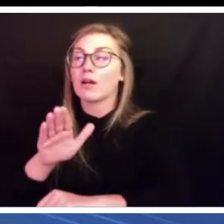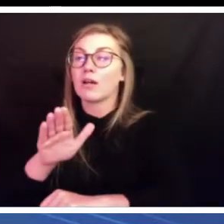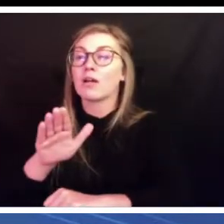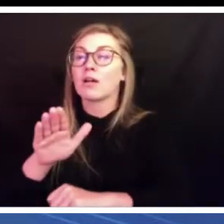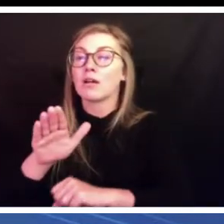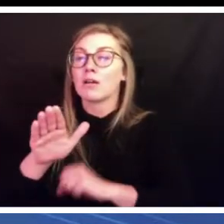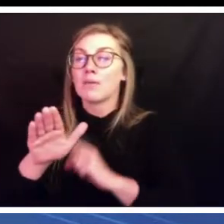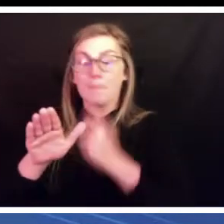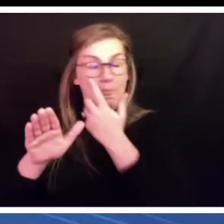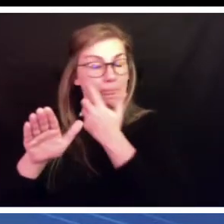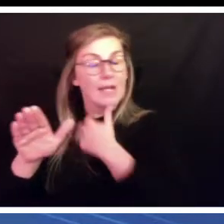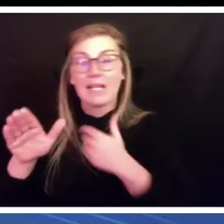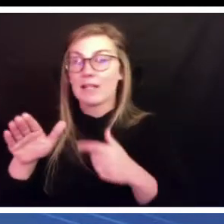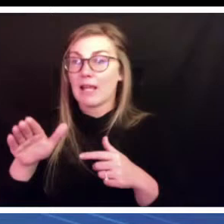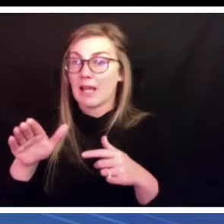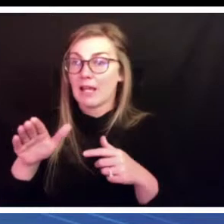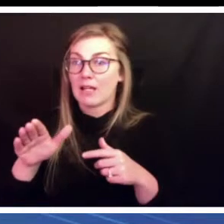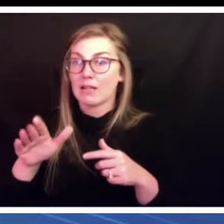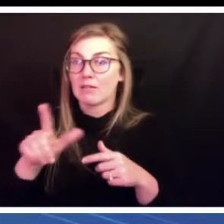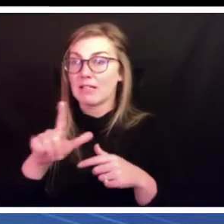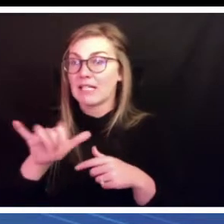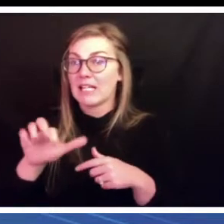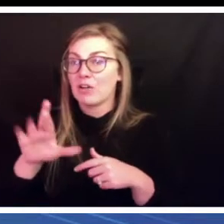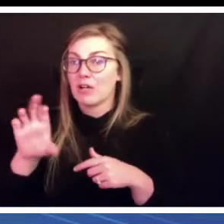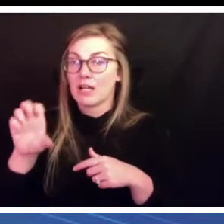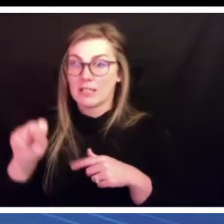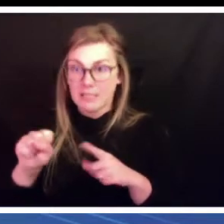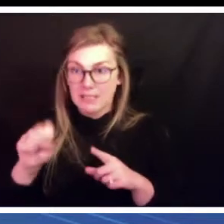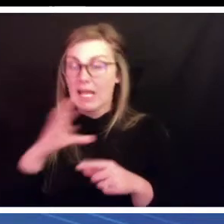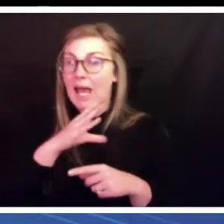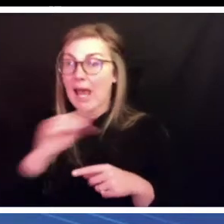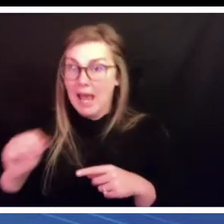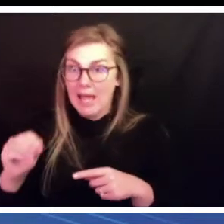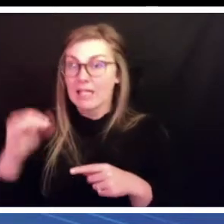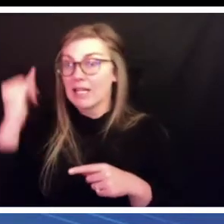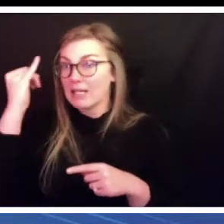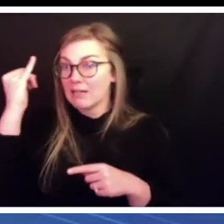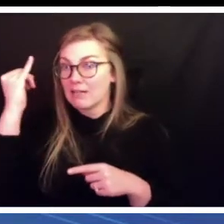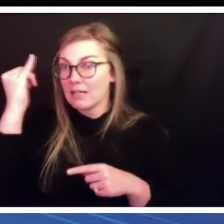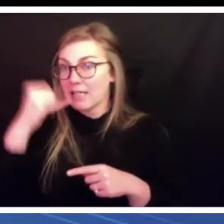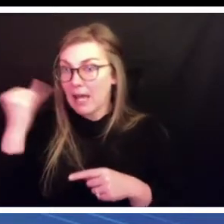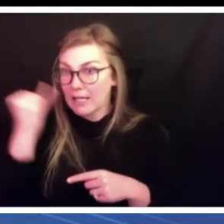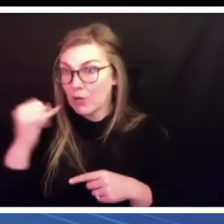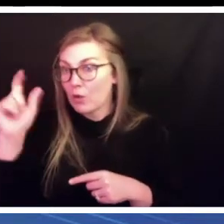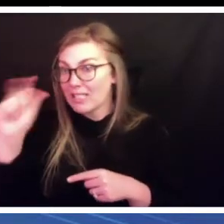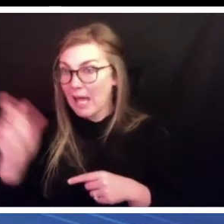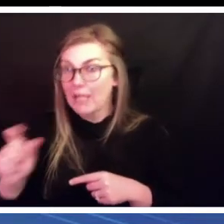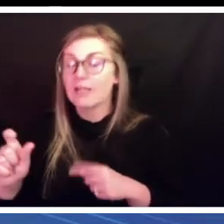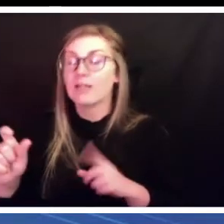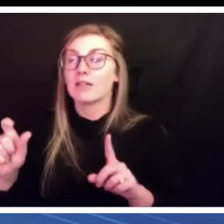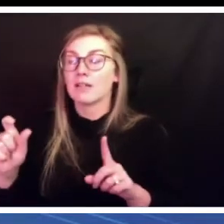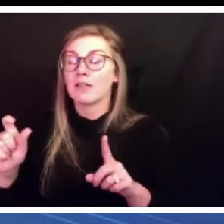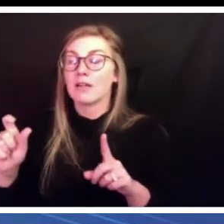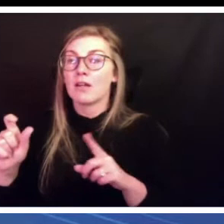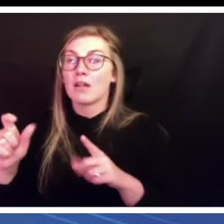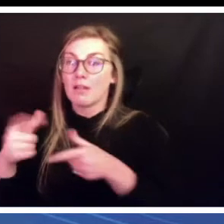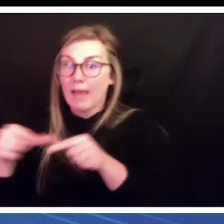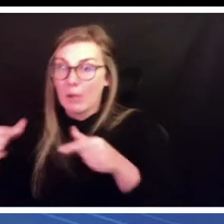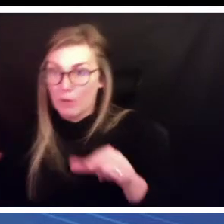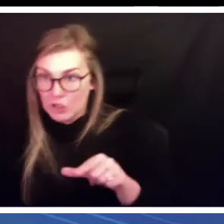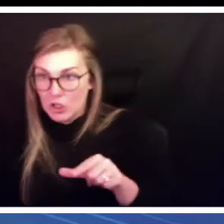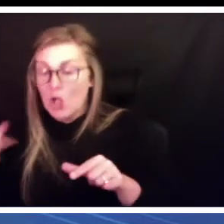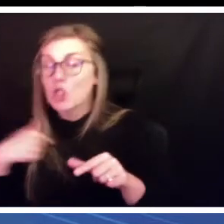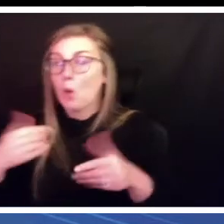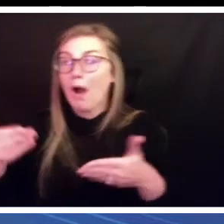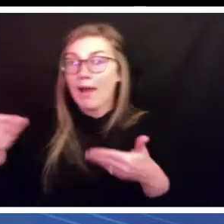I hired two Italian voice artists, one to do all the opera supertitles and a female to do